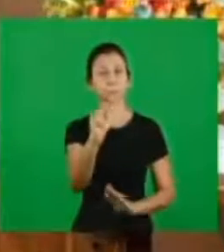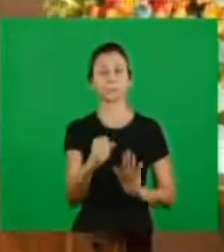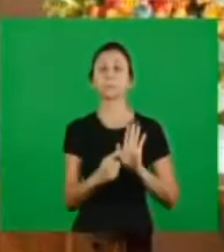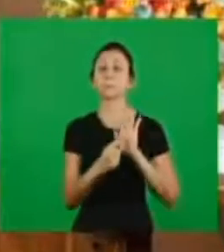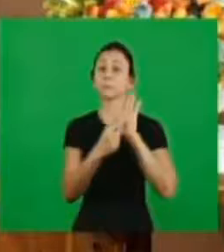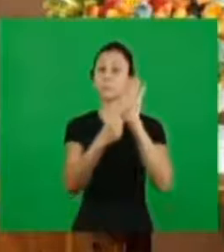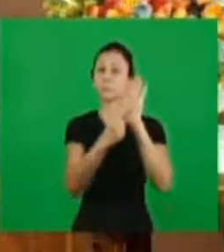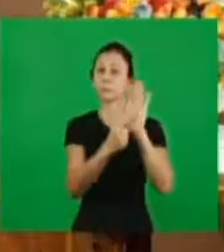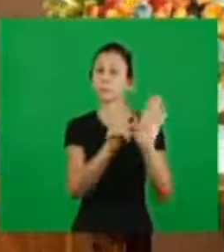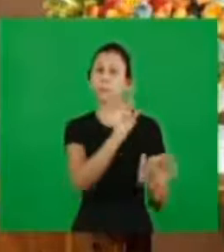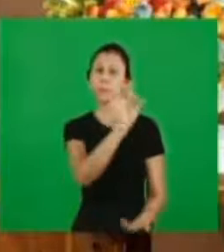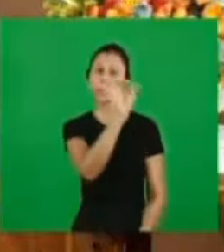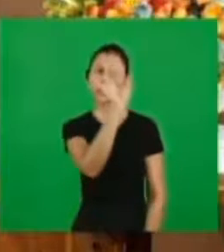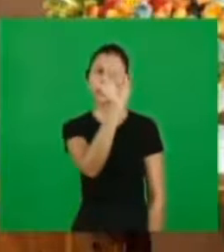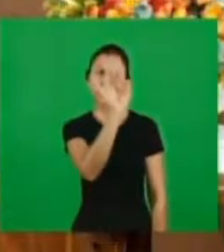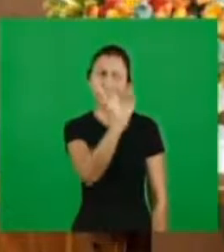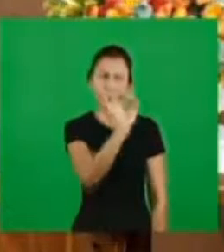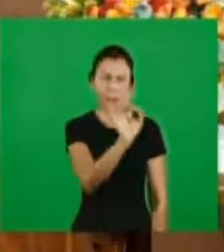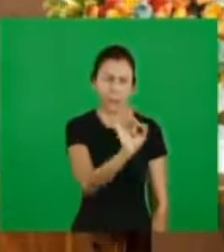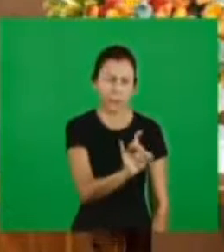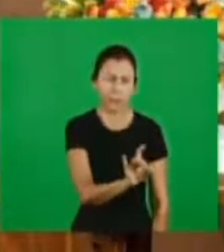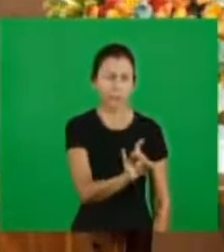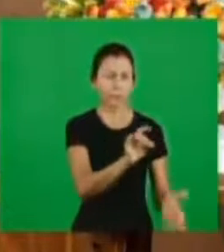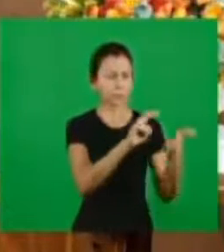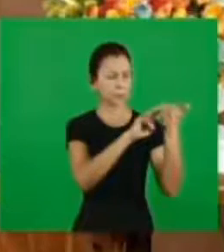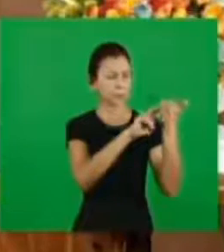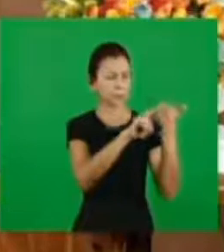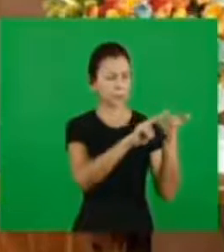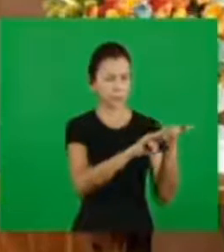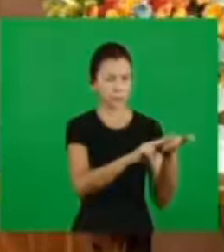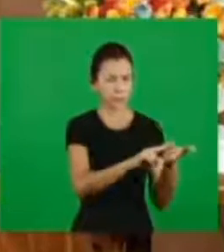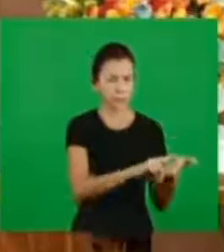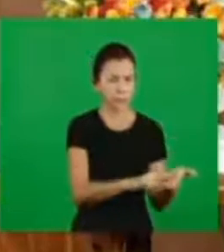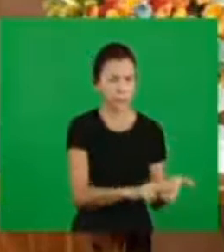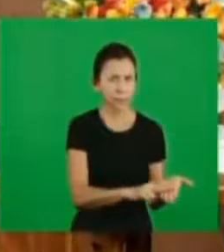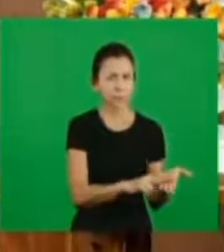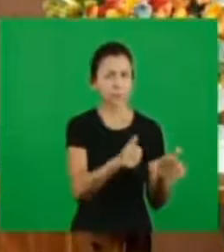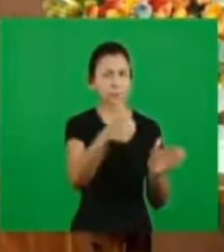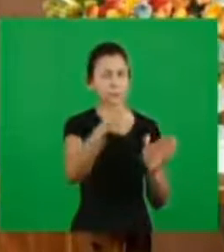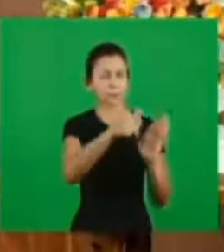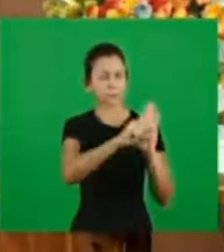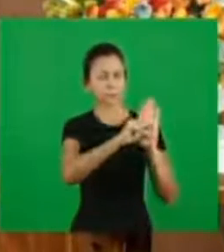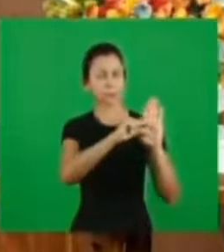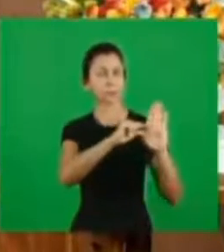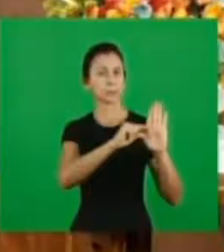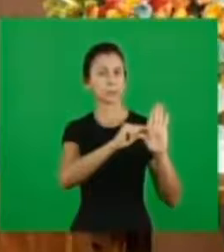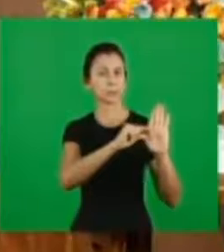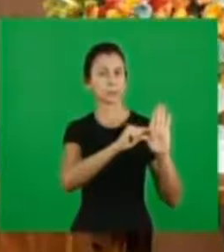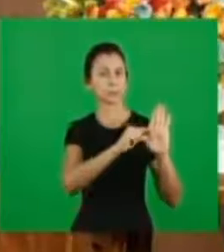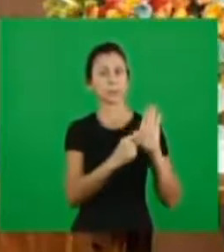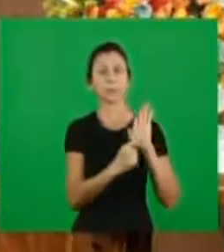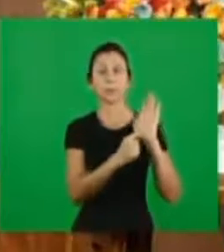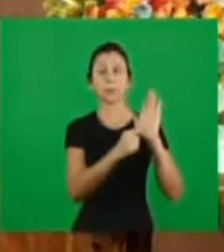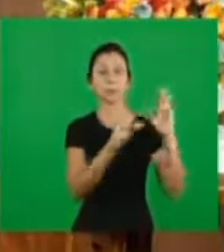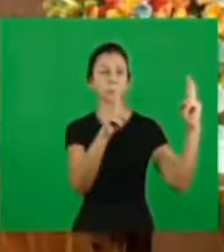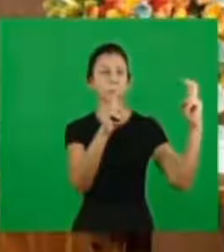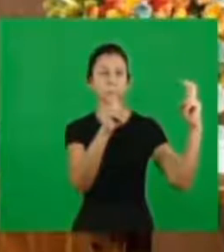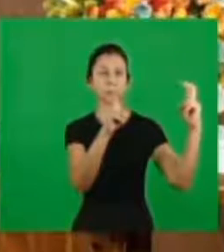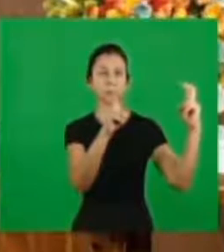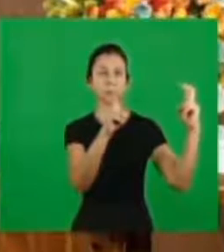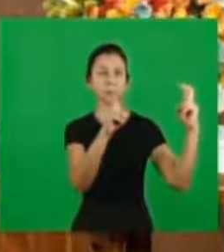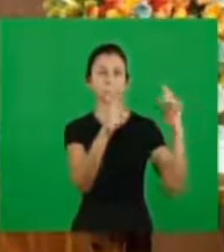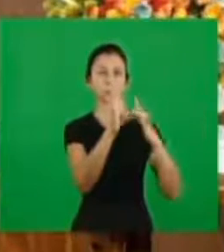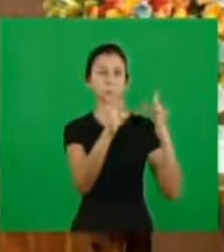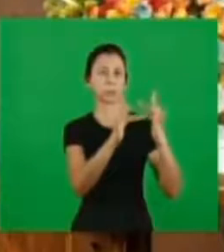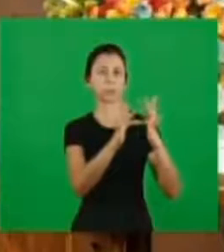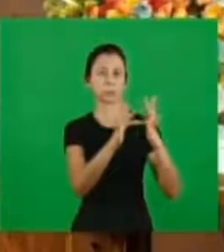chapter. So you see, my brother, each letter, and the first verse of each letter, it mentions the